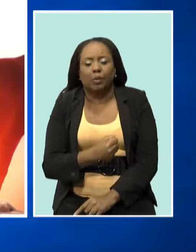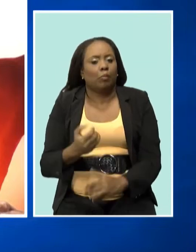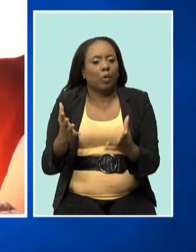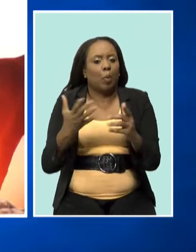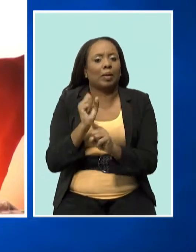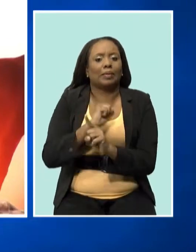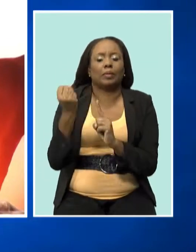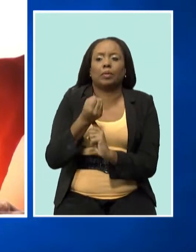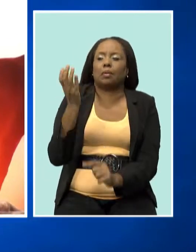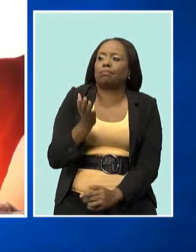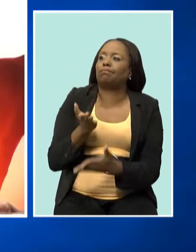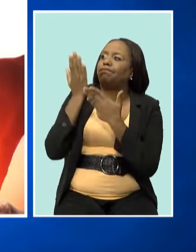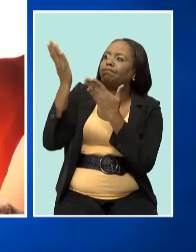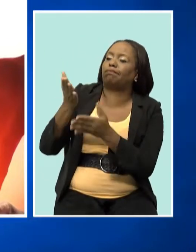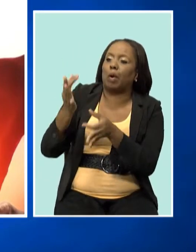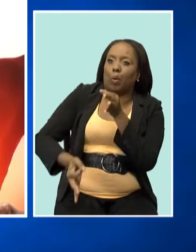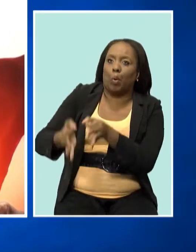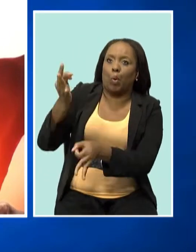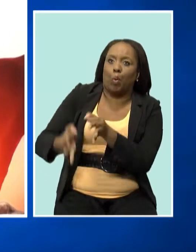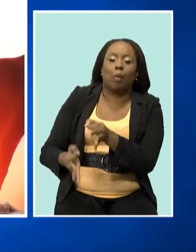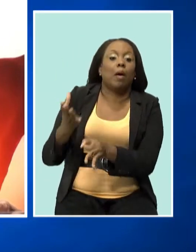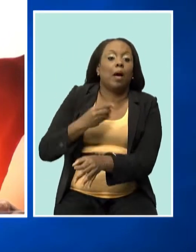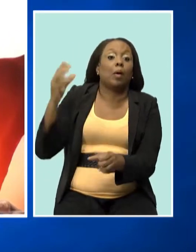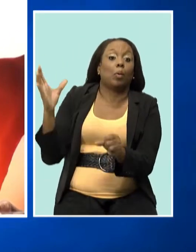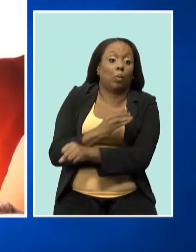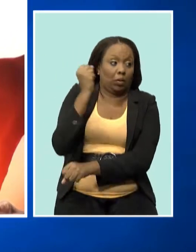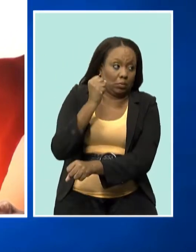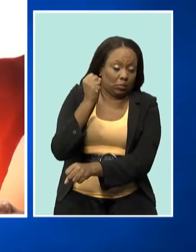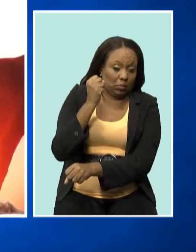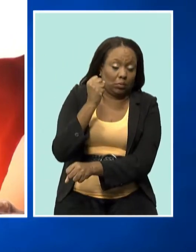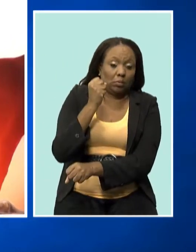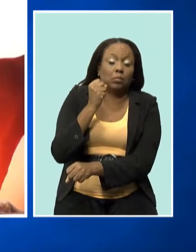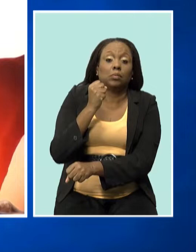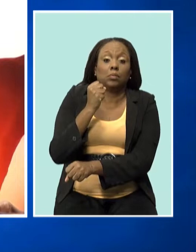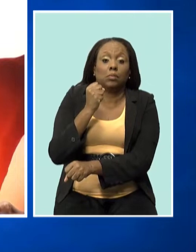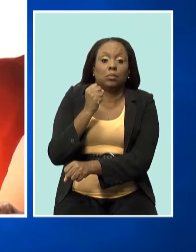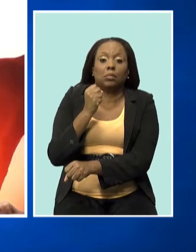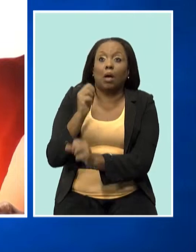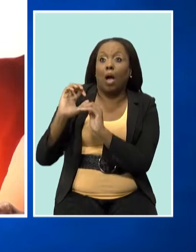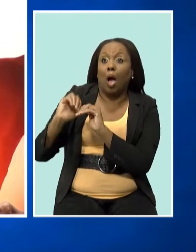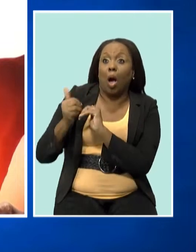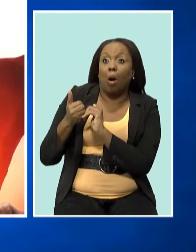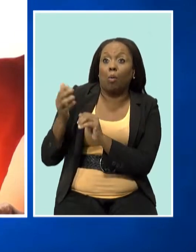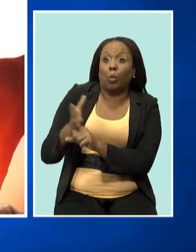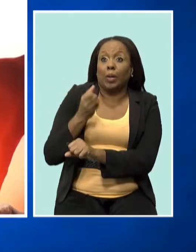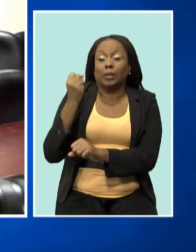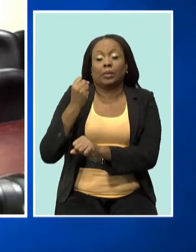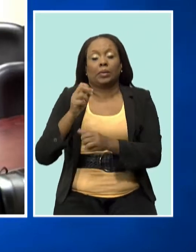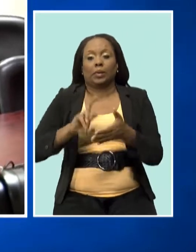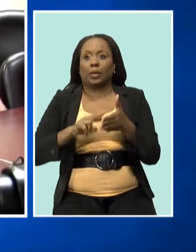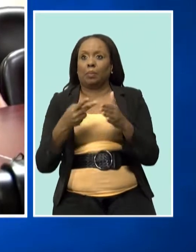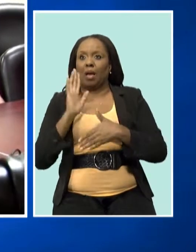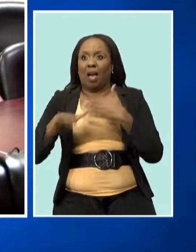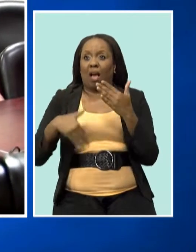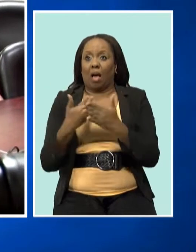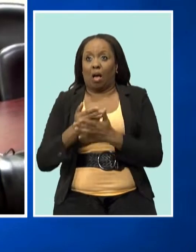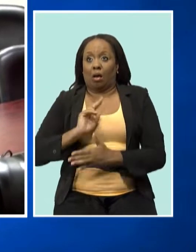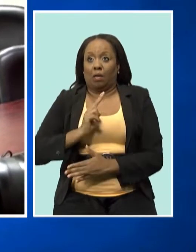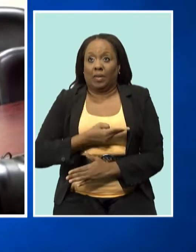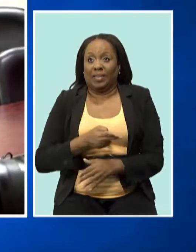In other news, we hear the use of media and technology will be at the forefront to push the message of Child Abuse Awareness